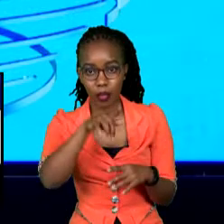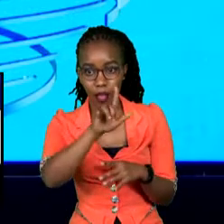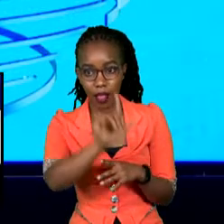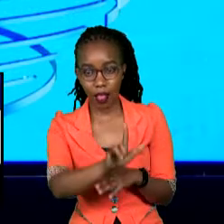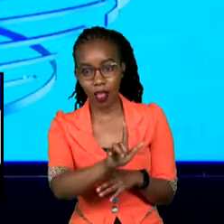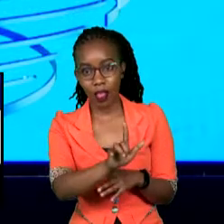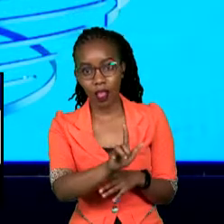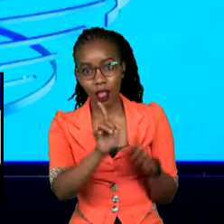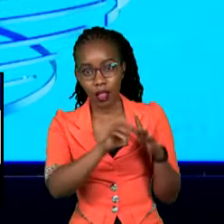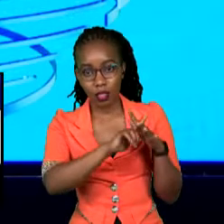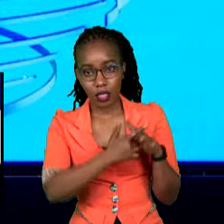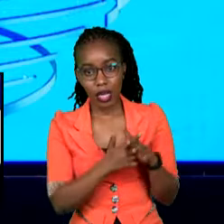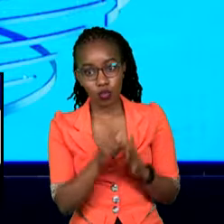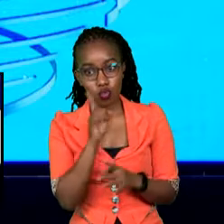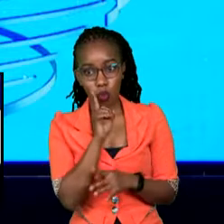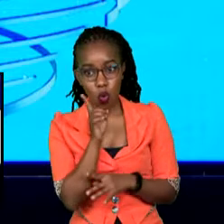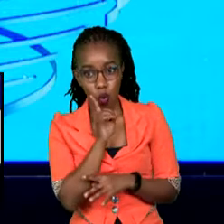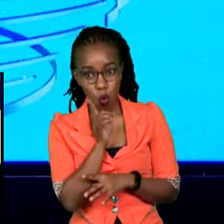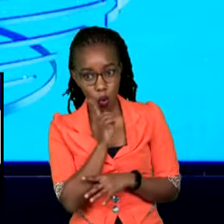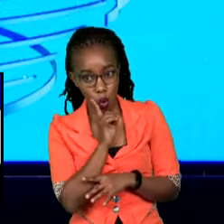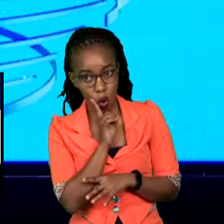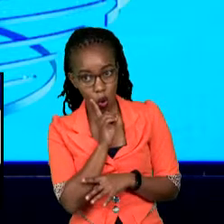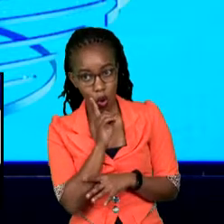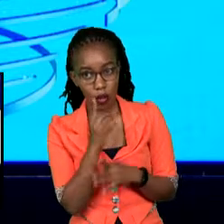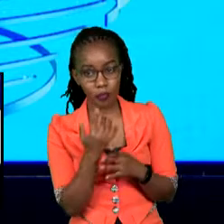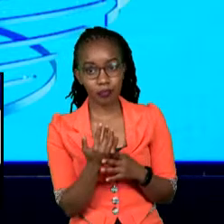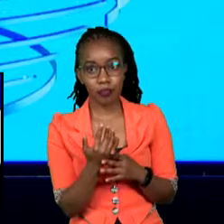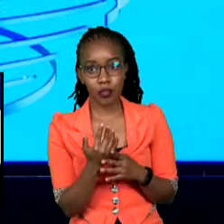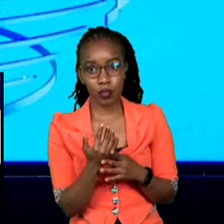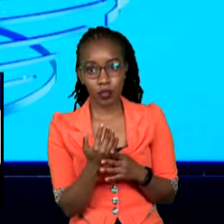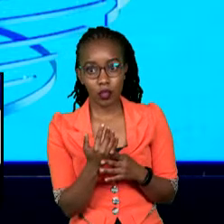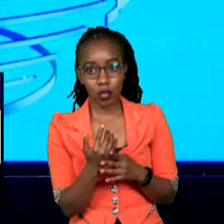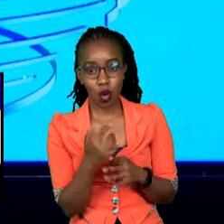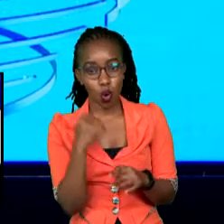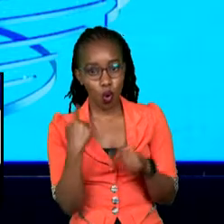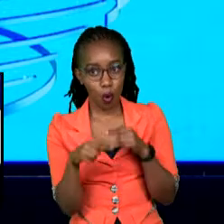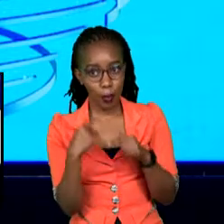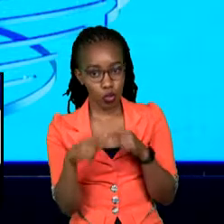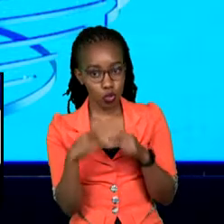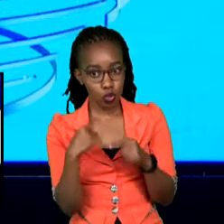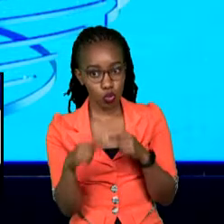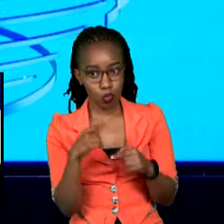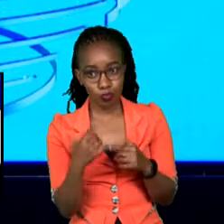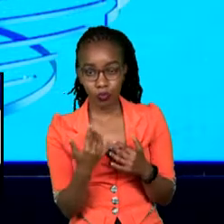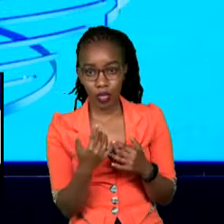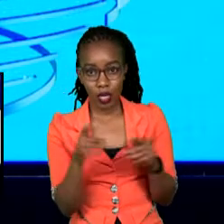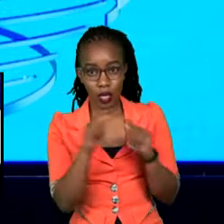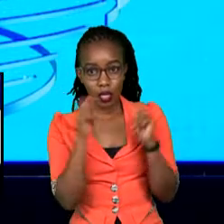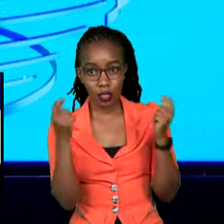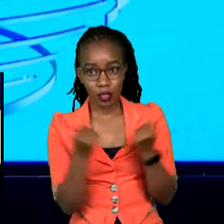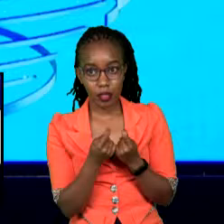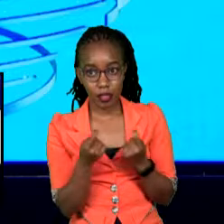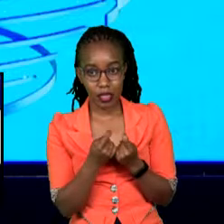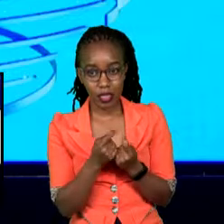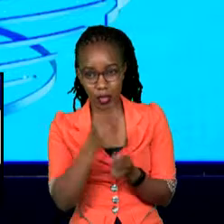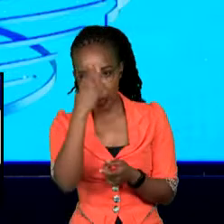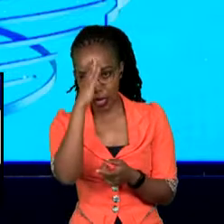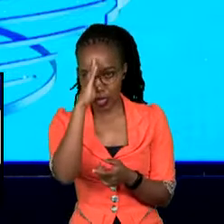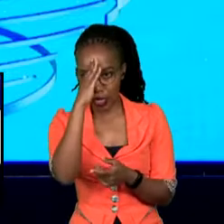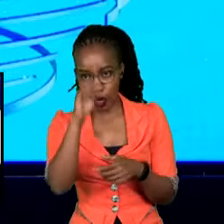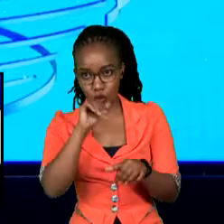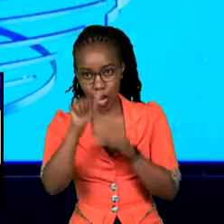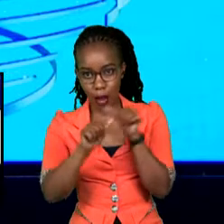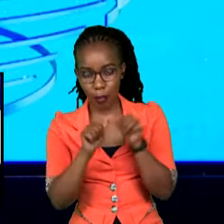is scheduled to kick off tomorrow with big lads still in check. Even though the teams are in doubt over a